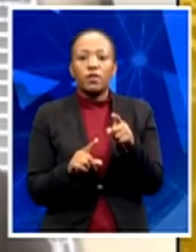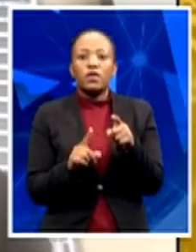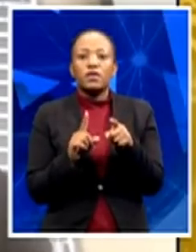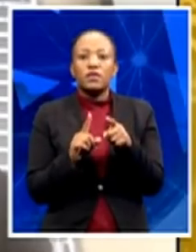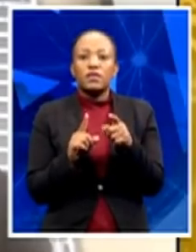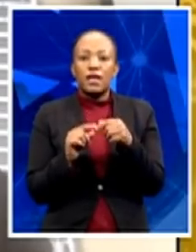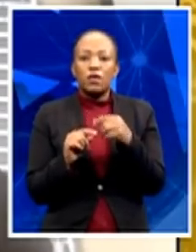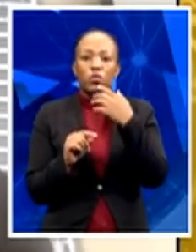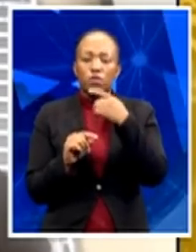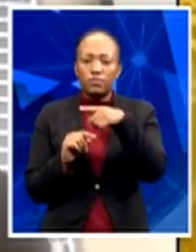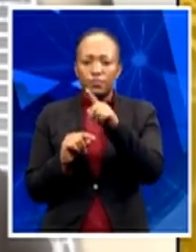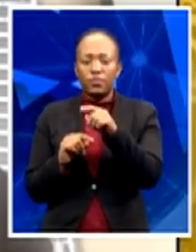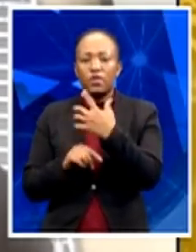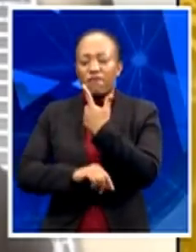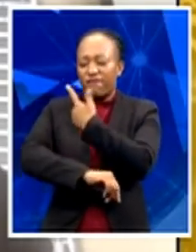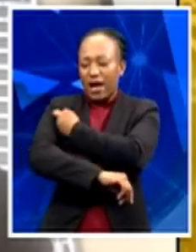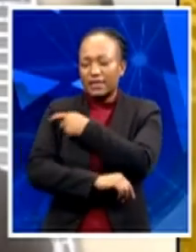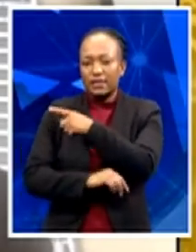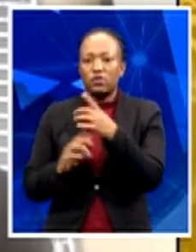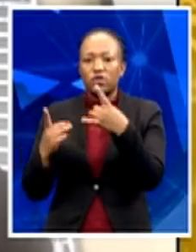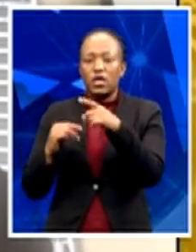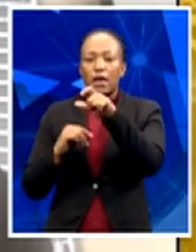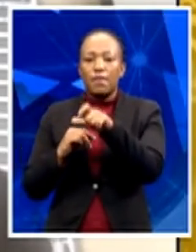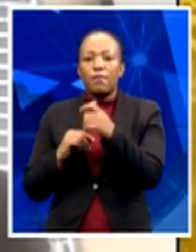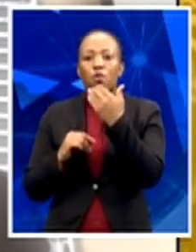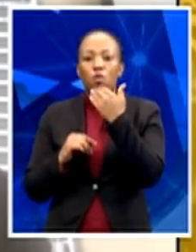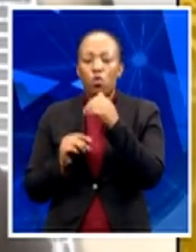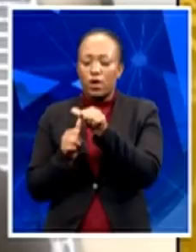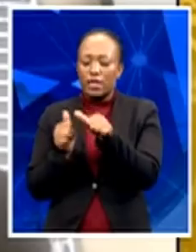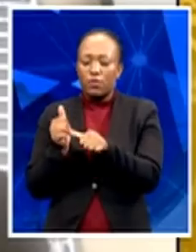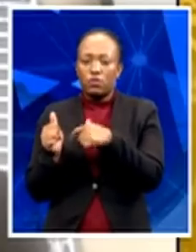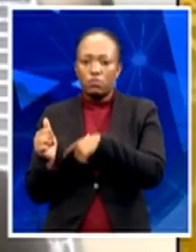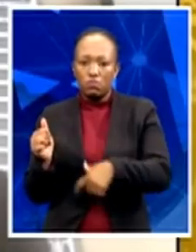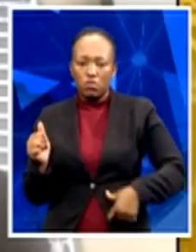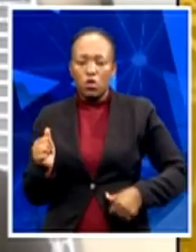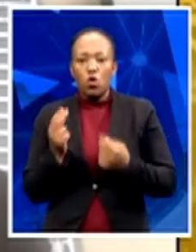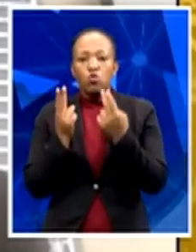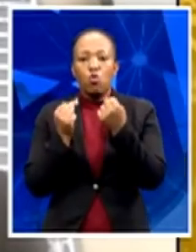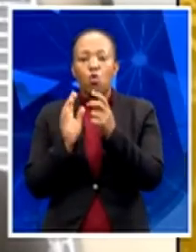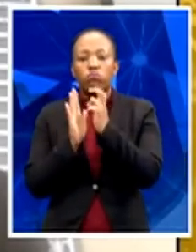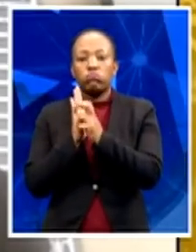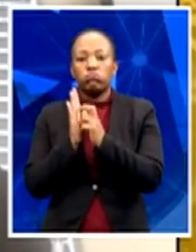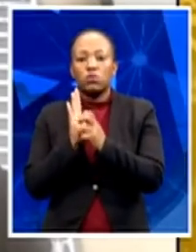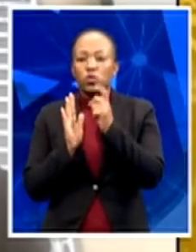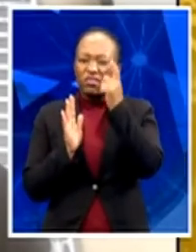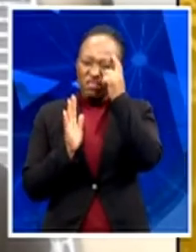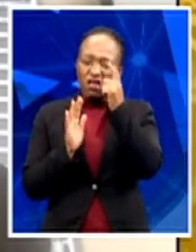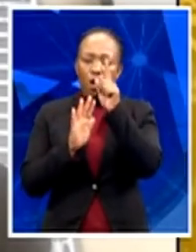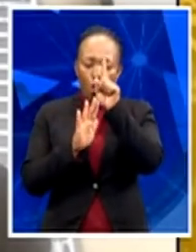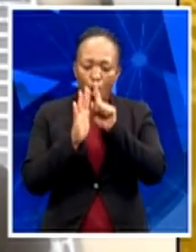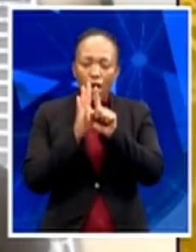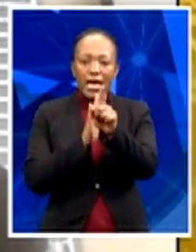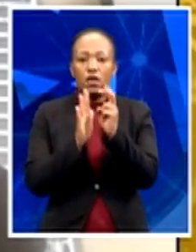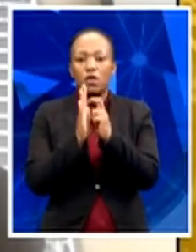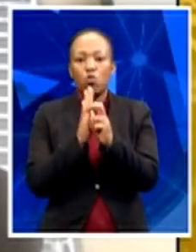by the Deputy President, new protocols of what we think would be a walk-in protocols. The reason why we need protocols